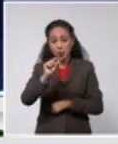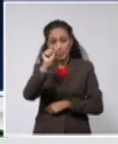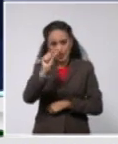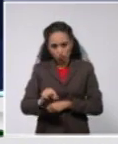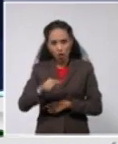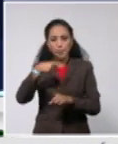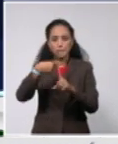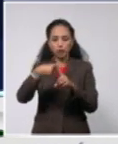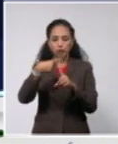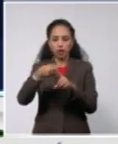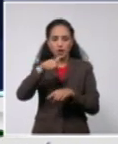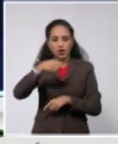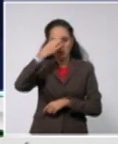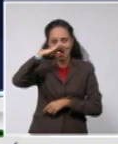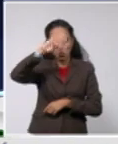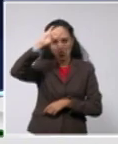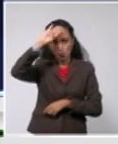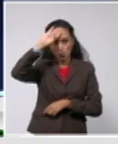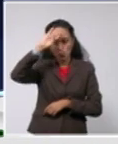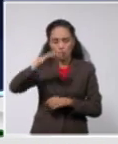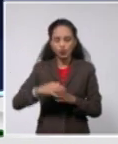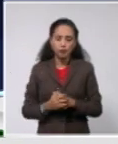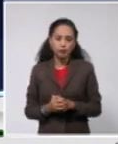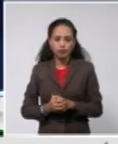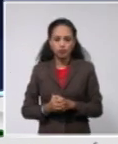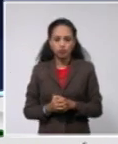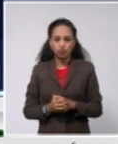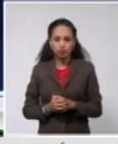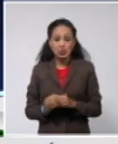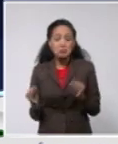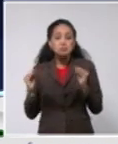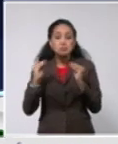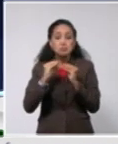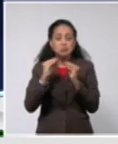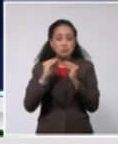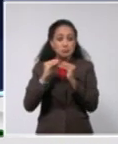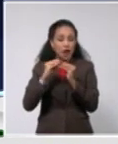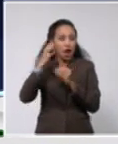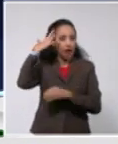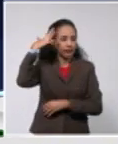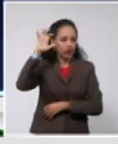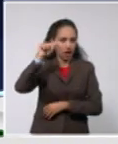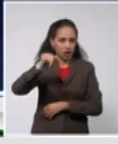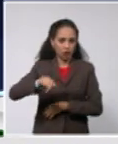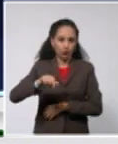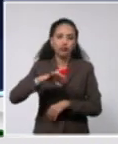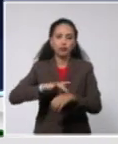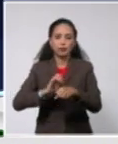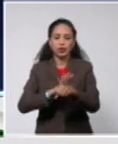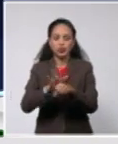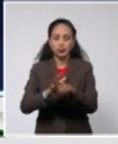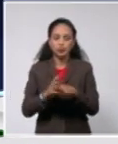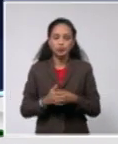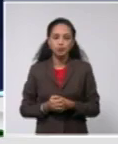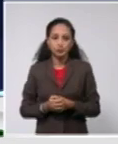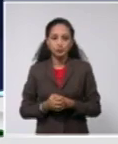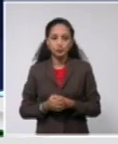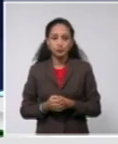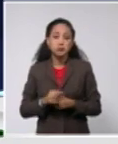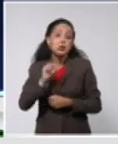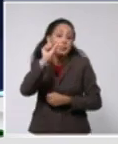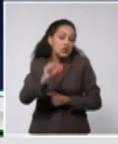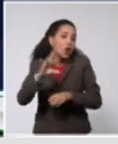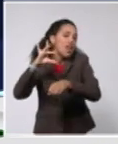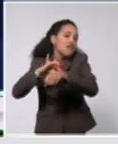no symptoms at the time of testing. By age group, 9 positive cases